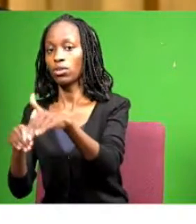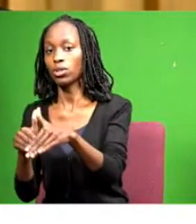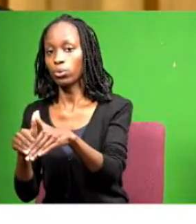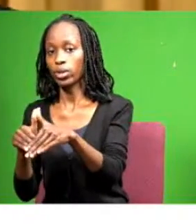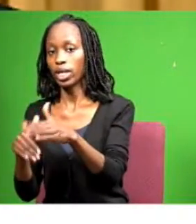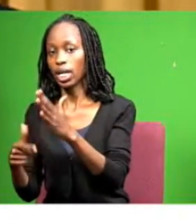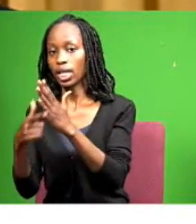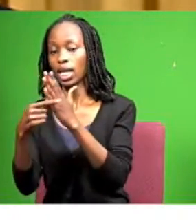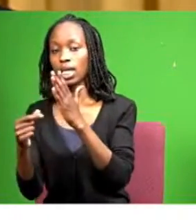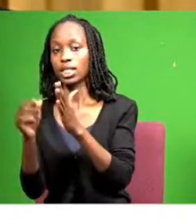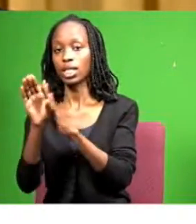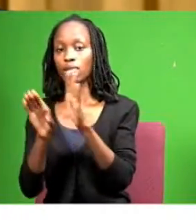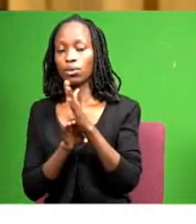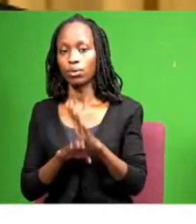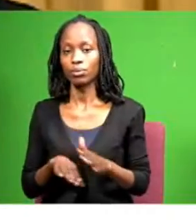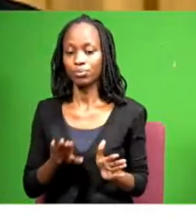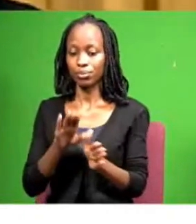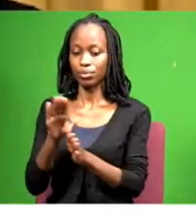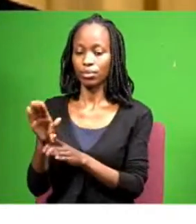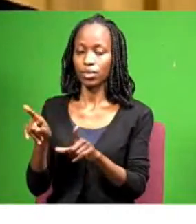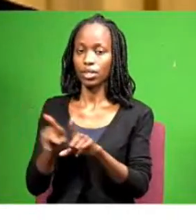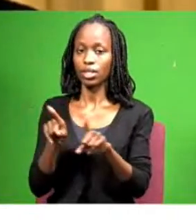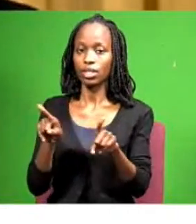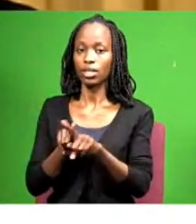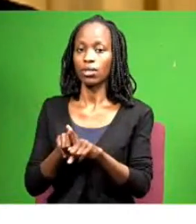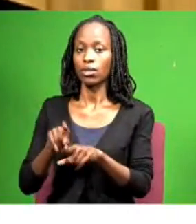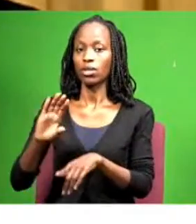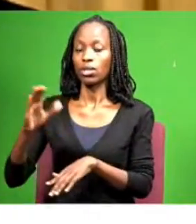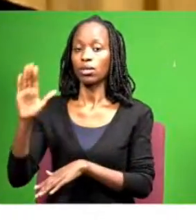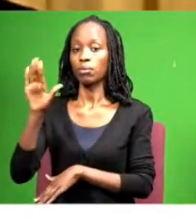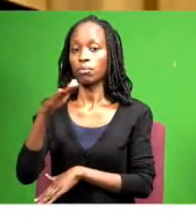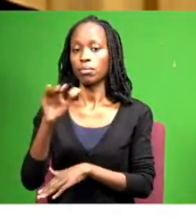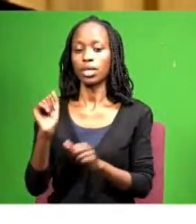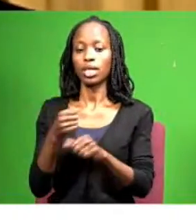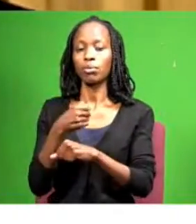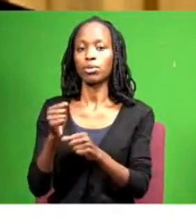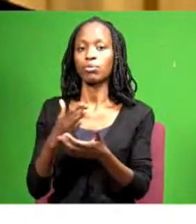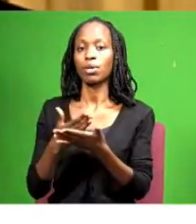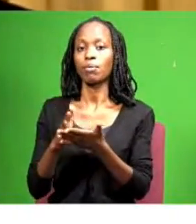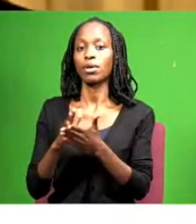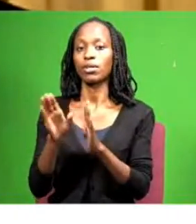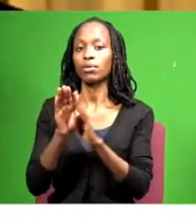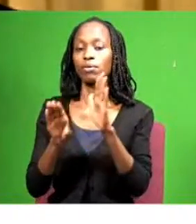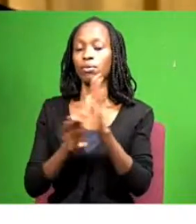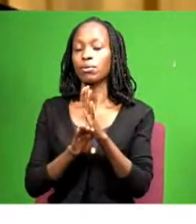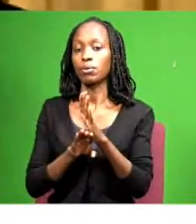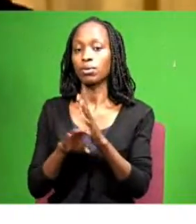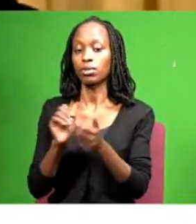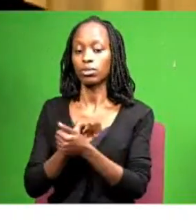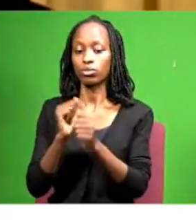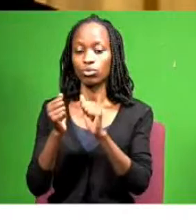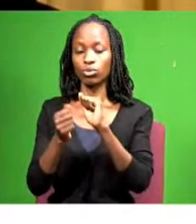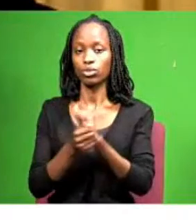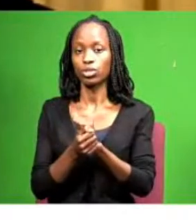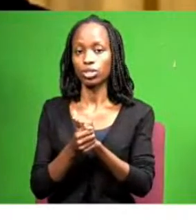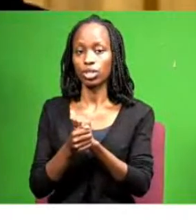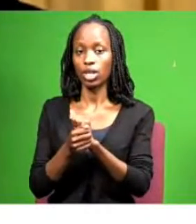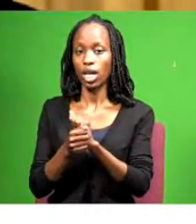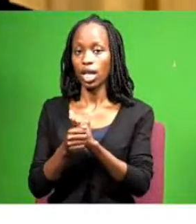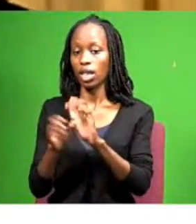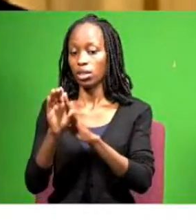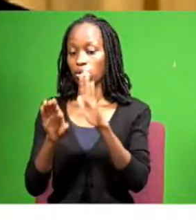Act. That the county assemblies and parliament cannot, as part of the constitutional mandate, change the contents of the Constitution of Kenya Amendment